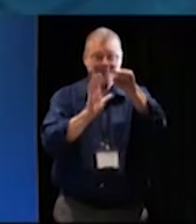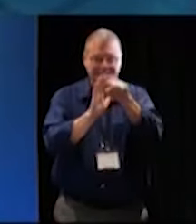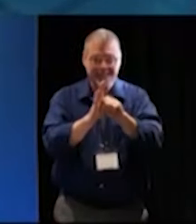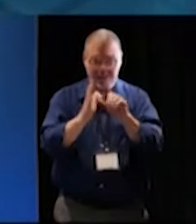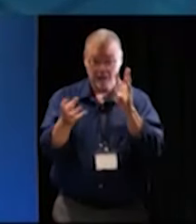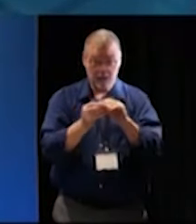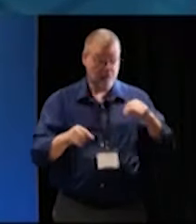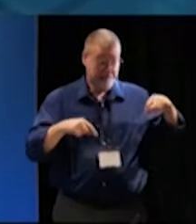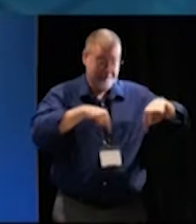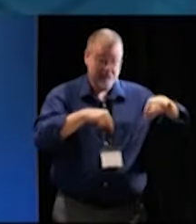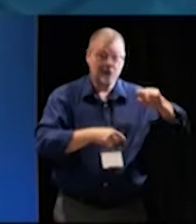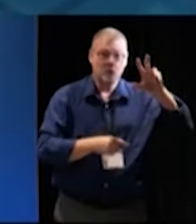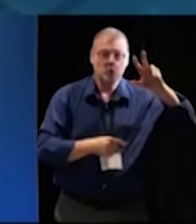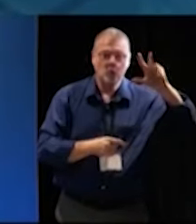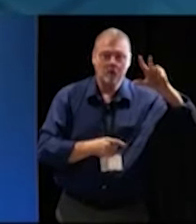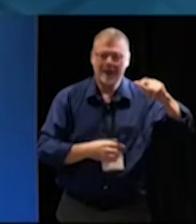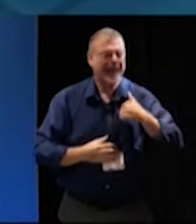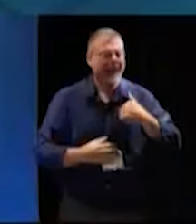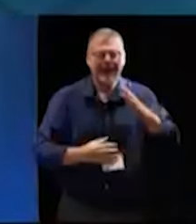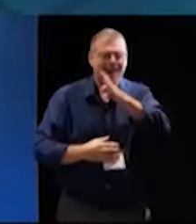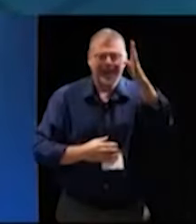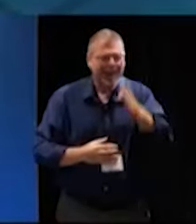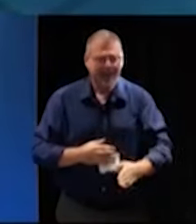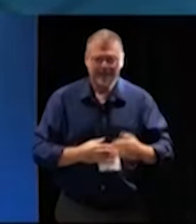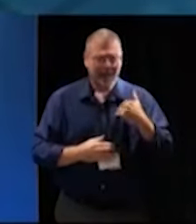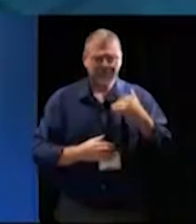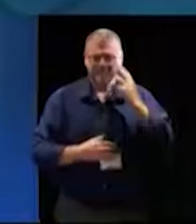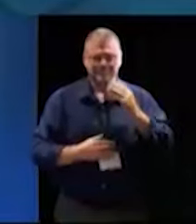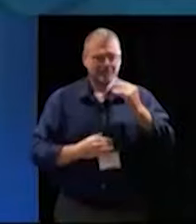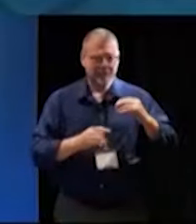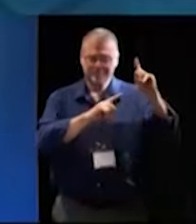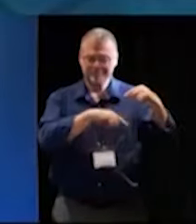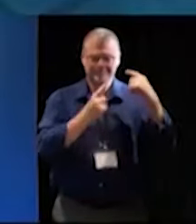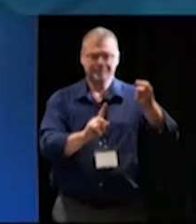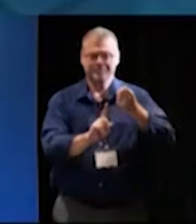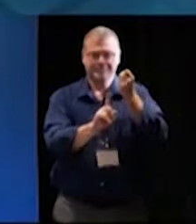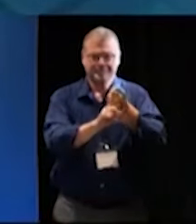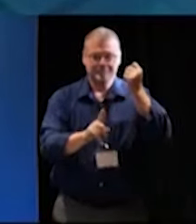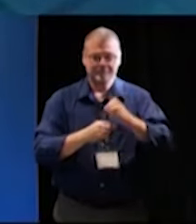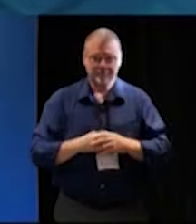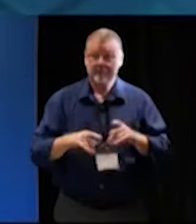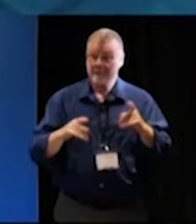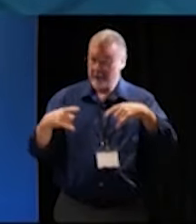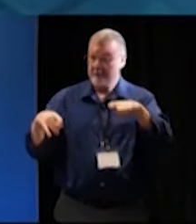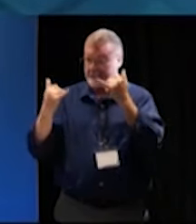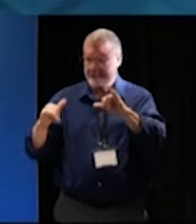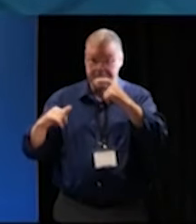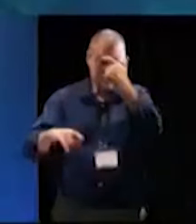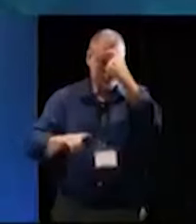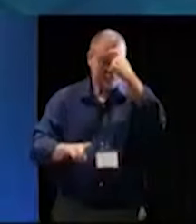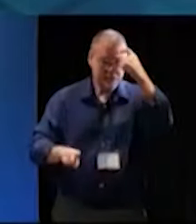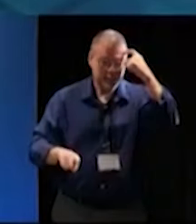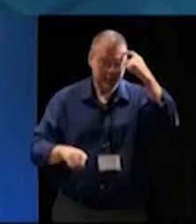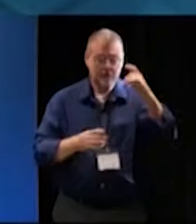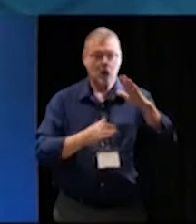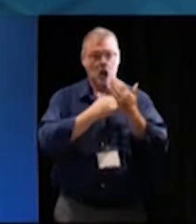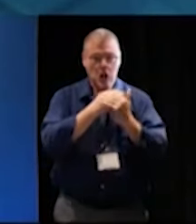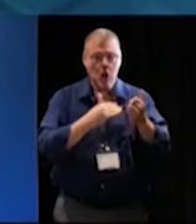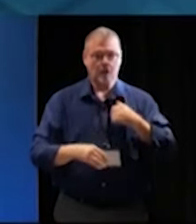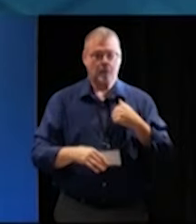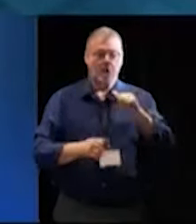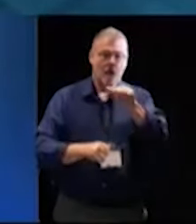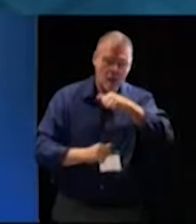23. We never had tornadoes. They're a rare event. Catherine's shaking her head. She's still traumatized, calling me every night. Governor, there's